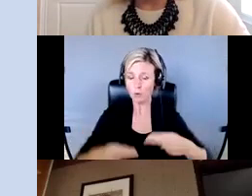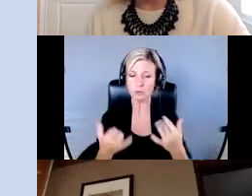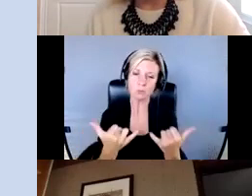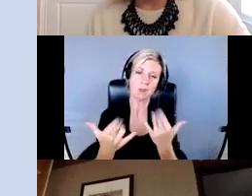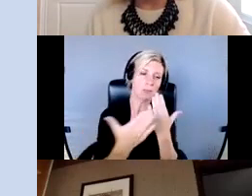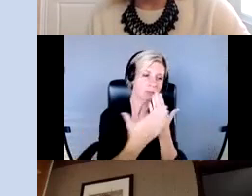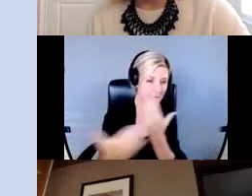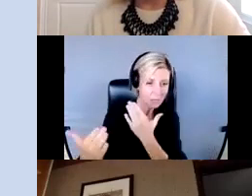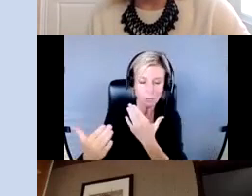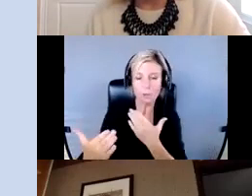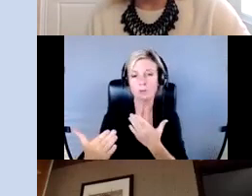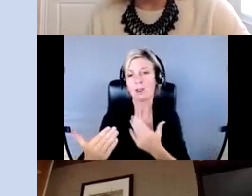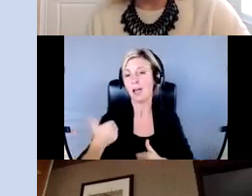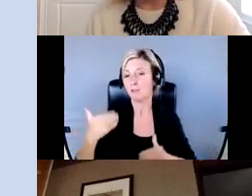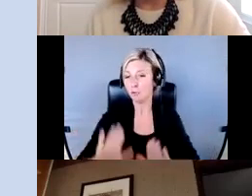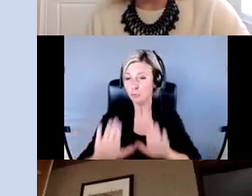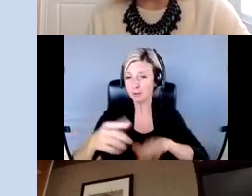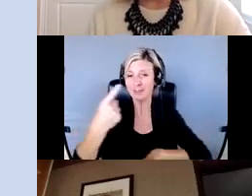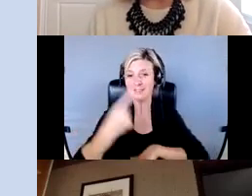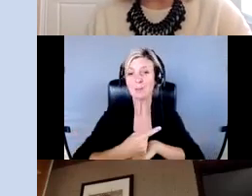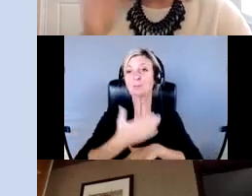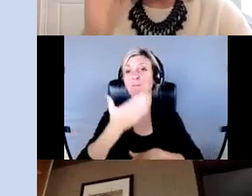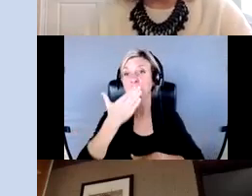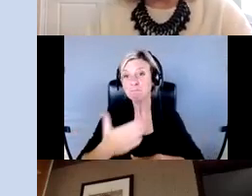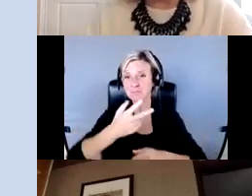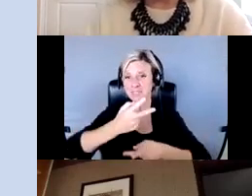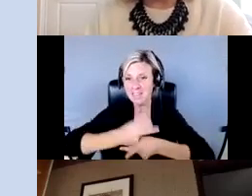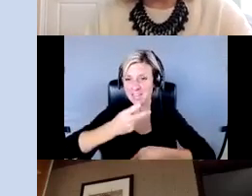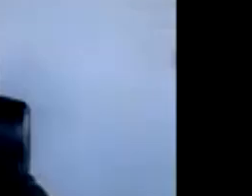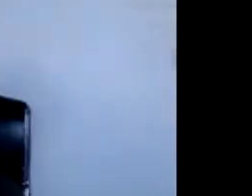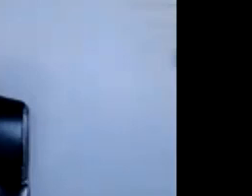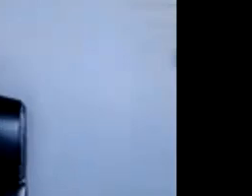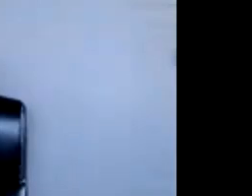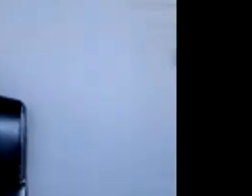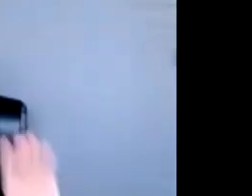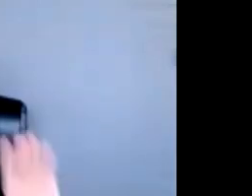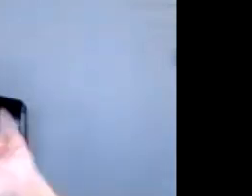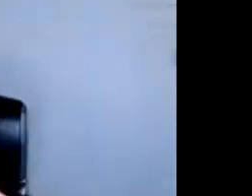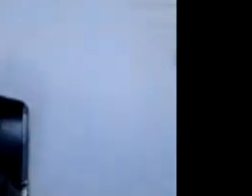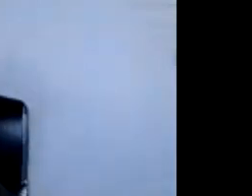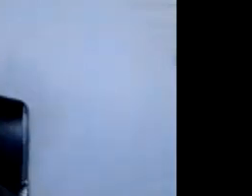and have a great rest of your day. Take care. Wonderful. Thanks, Laura. Thanks, everyone.